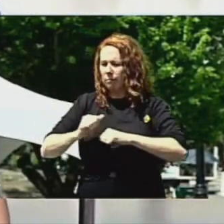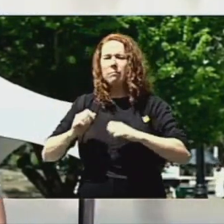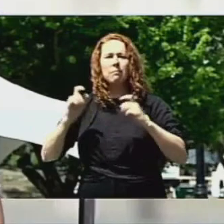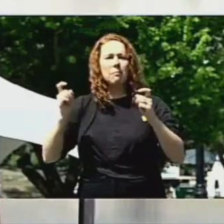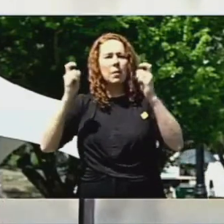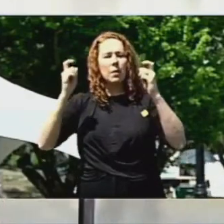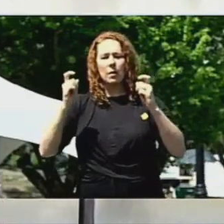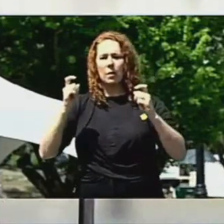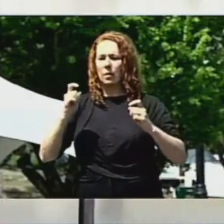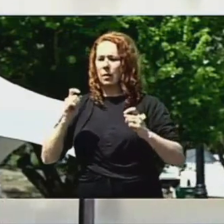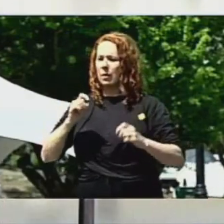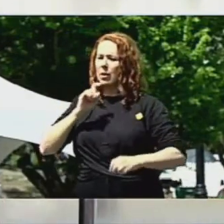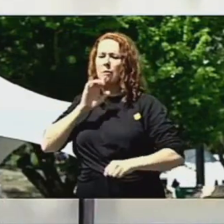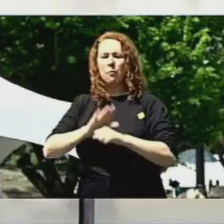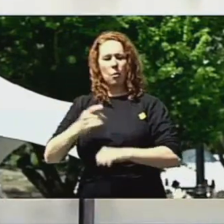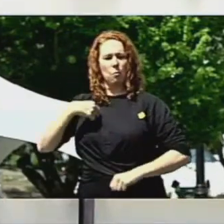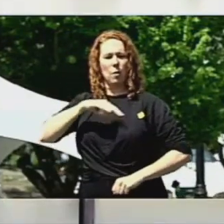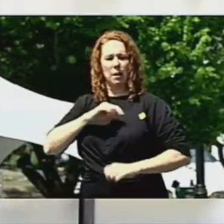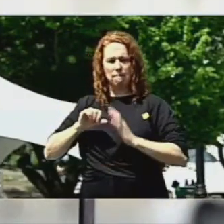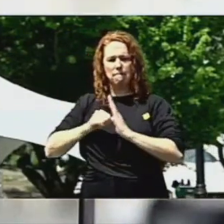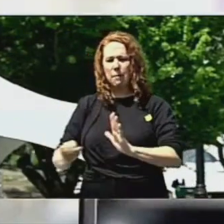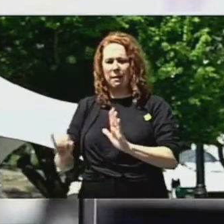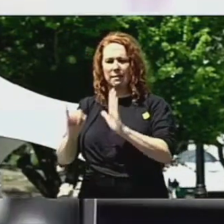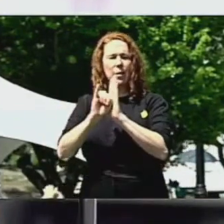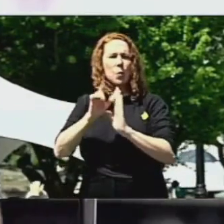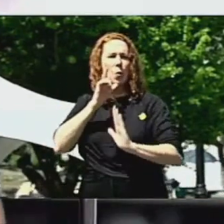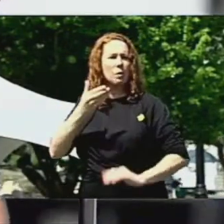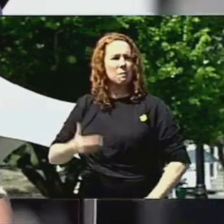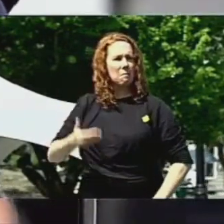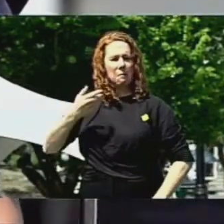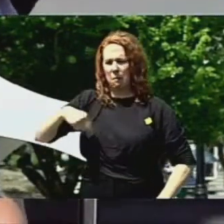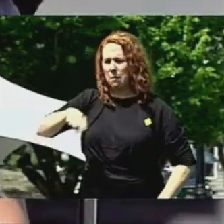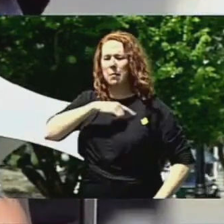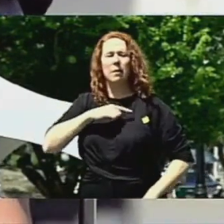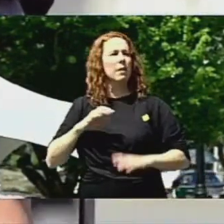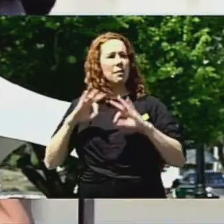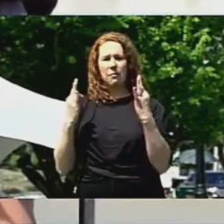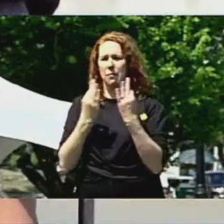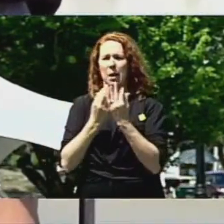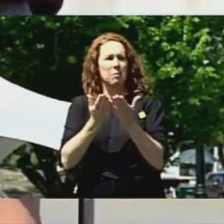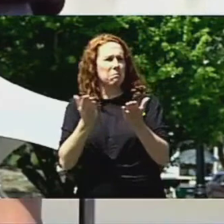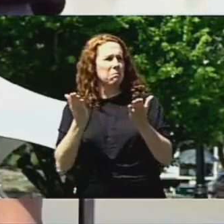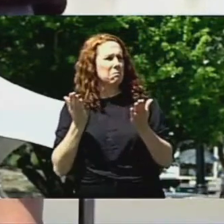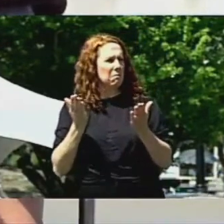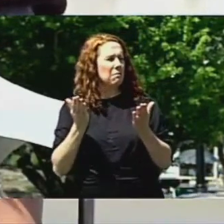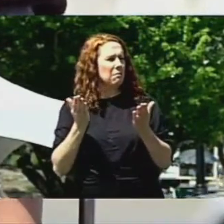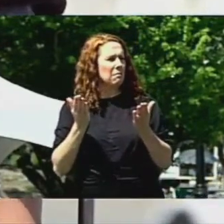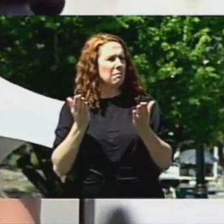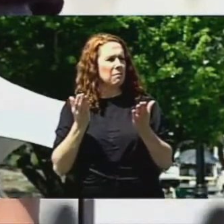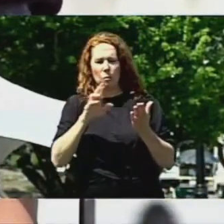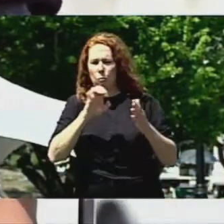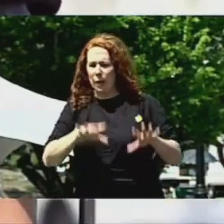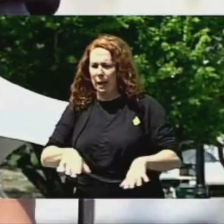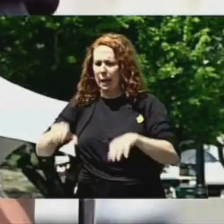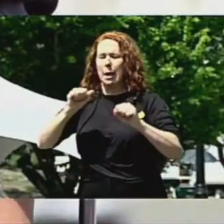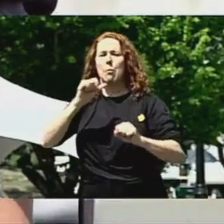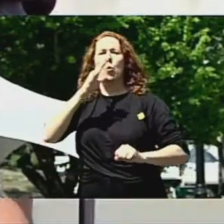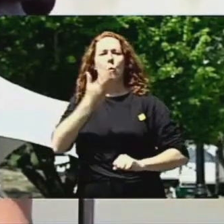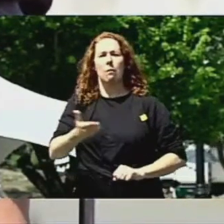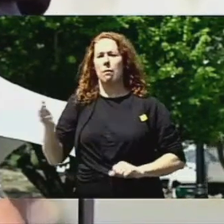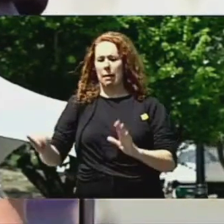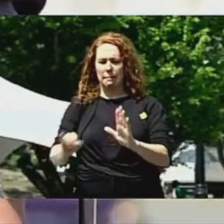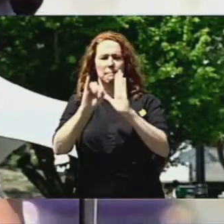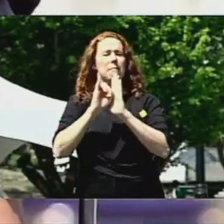reaffirming who we are, and perhaps for some of our family, reclaiming who they are as